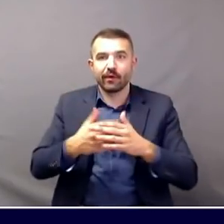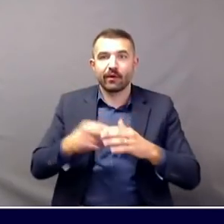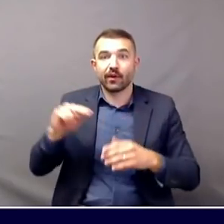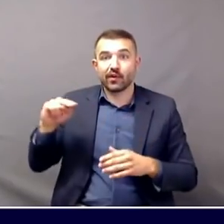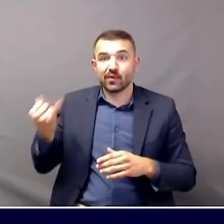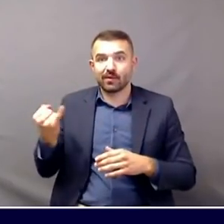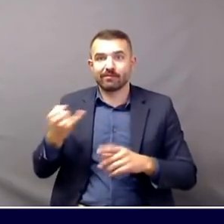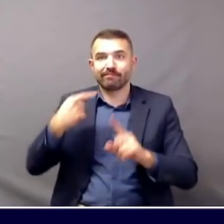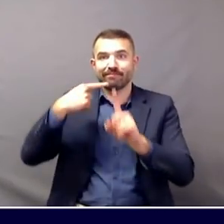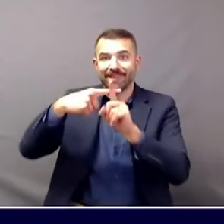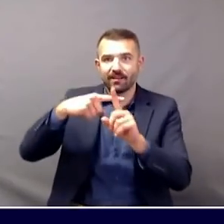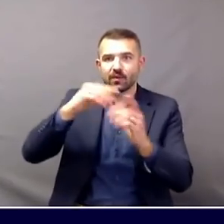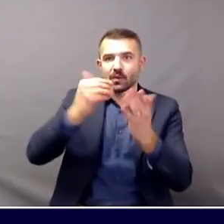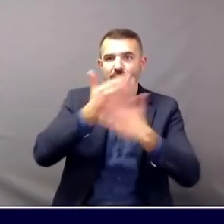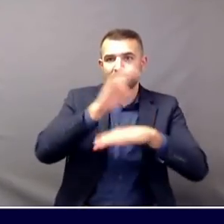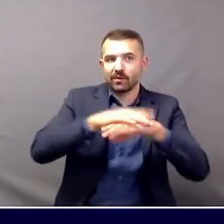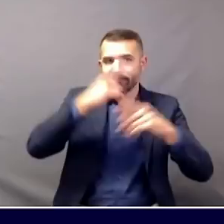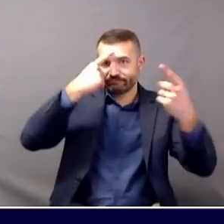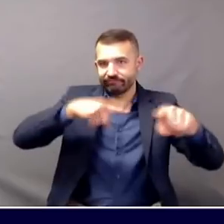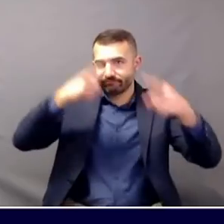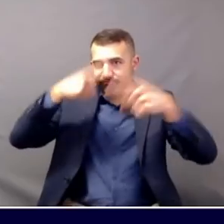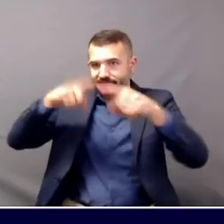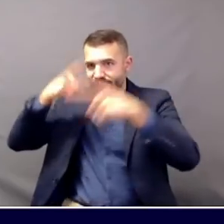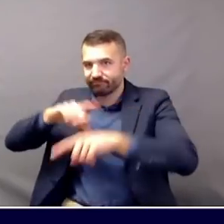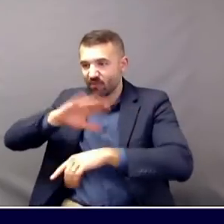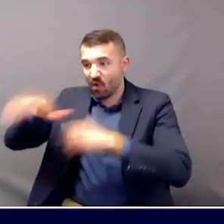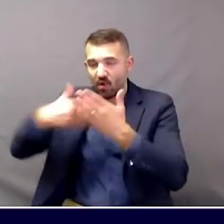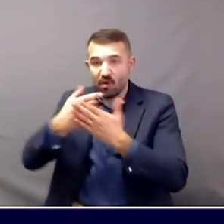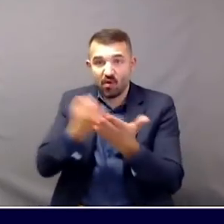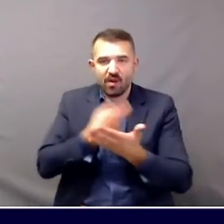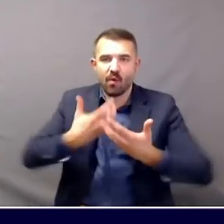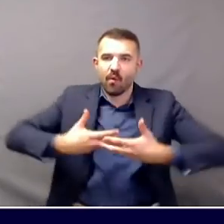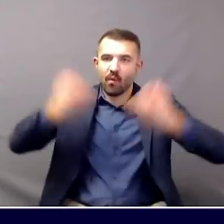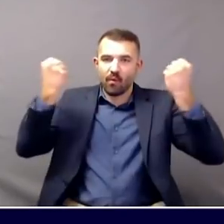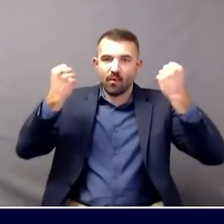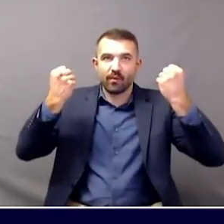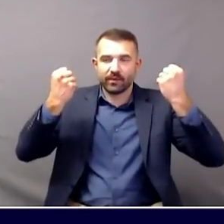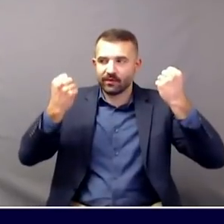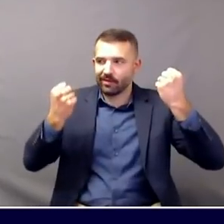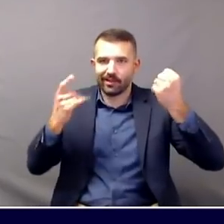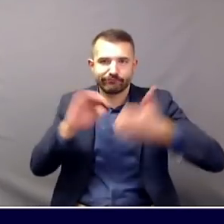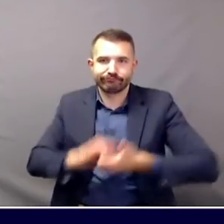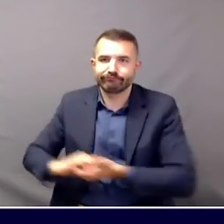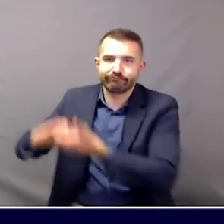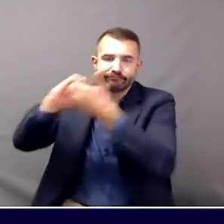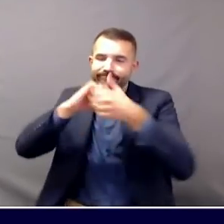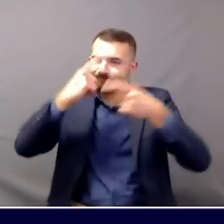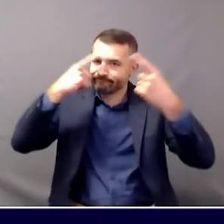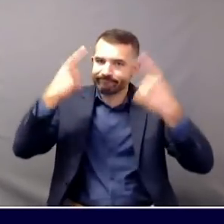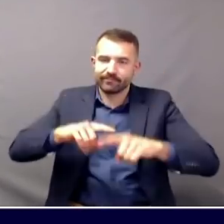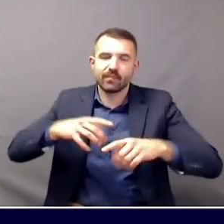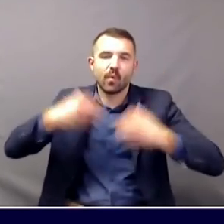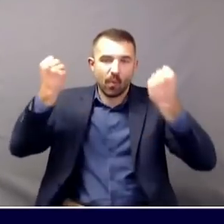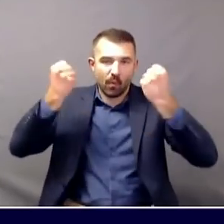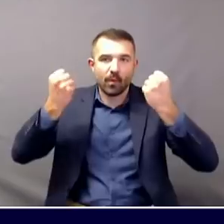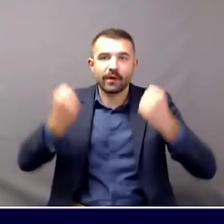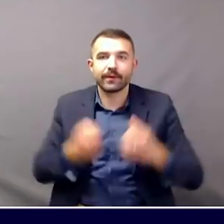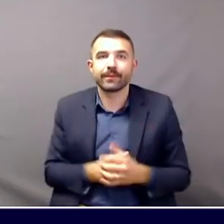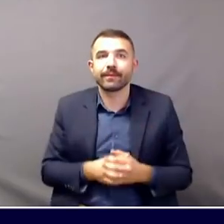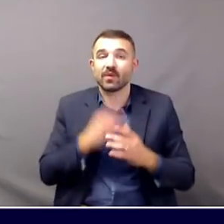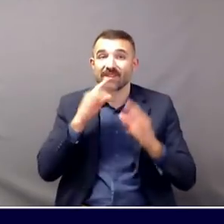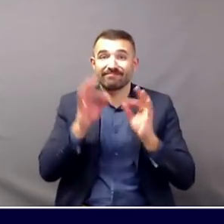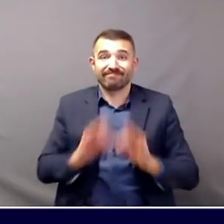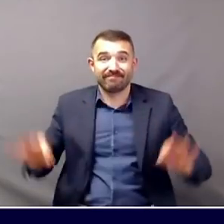always a good thing. And we'll look for other opportunities to work with other New England states and Northeastern states and other